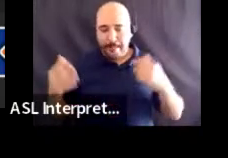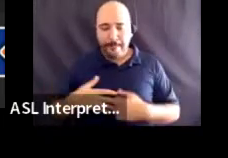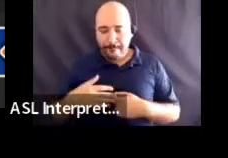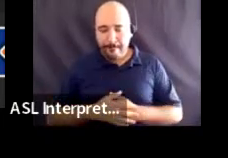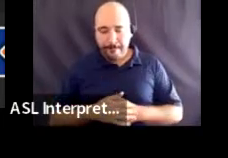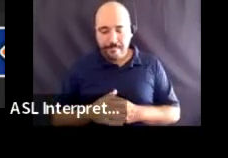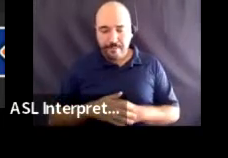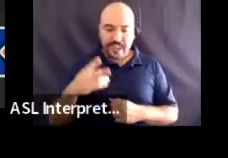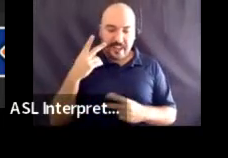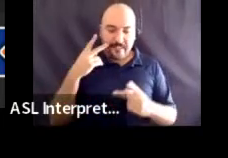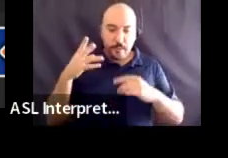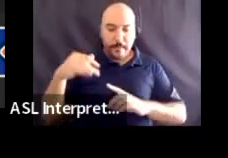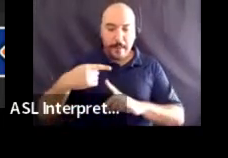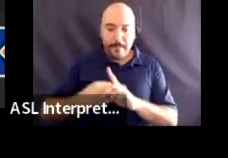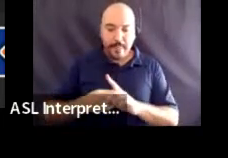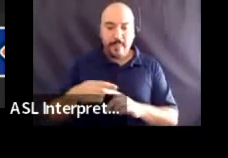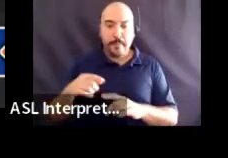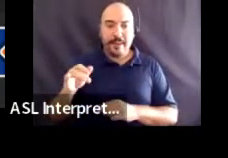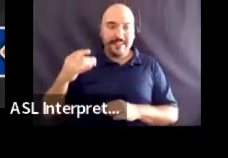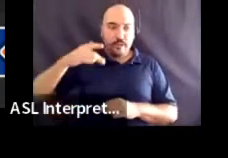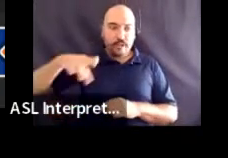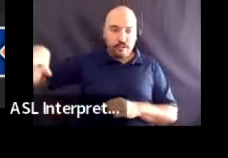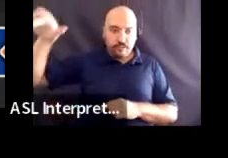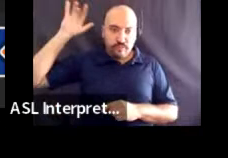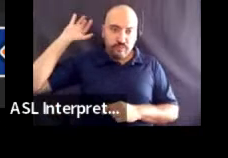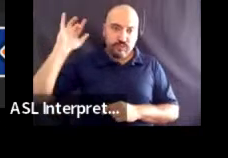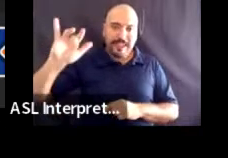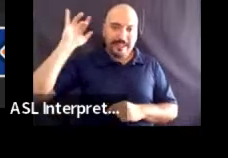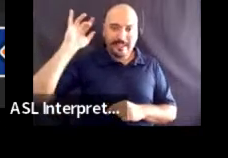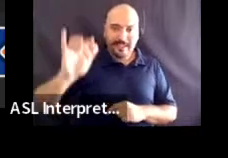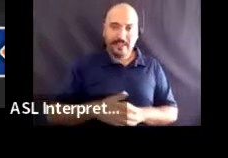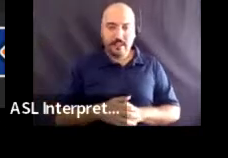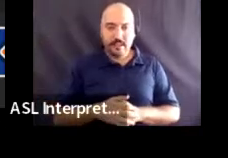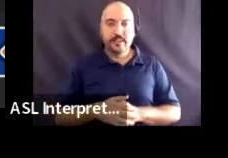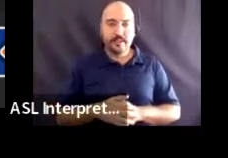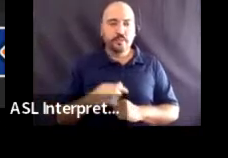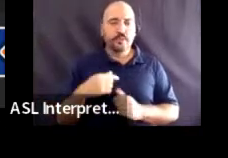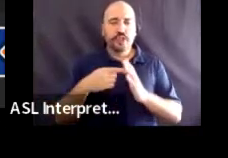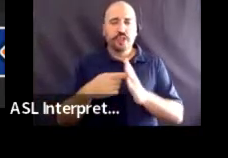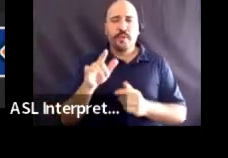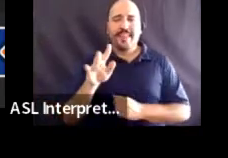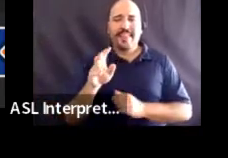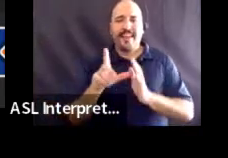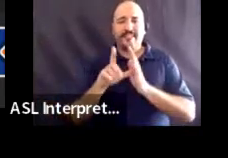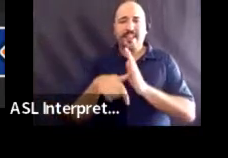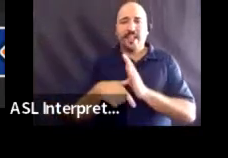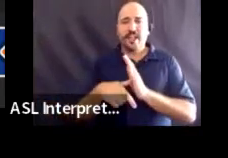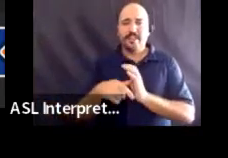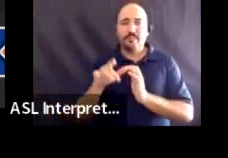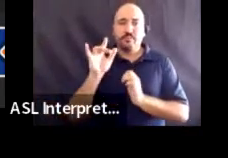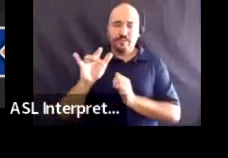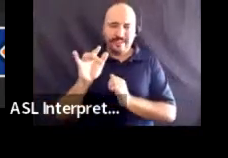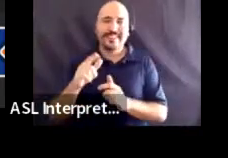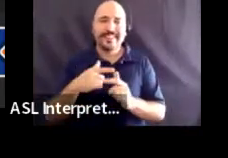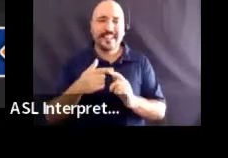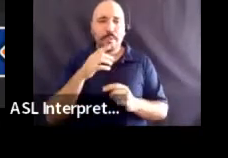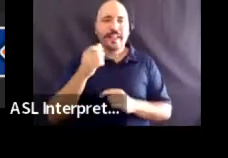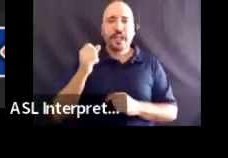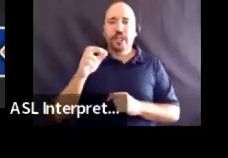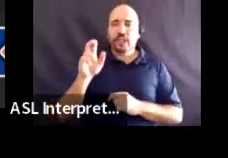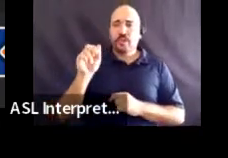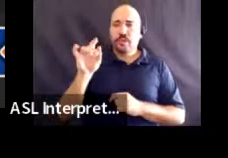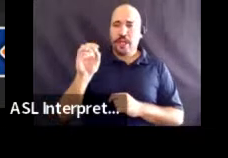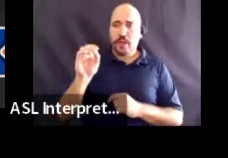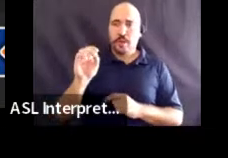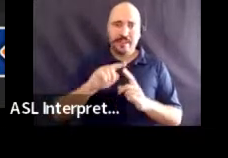the view by month button, if you press it, and we'll show a live version of this later, you then do get radio buttons to